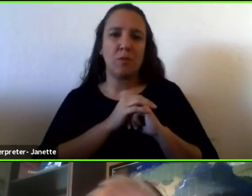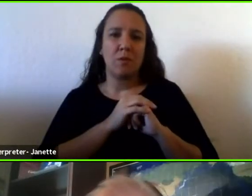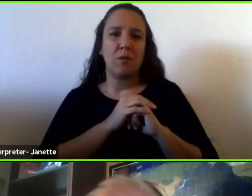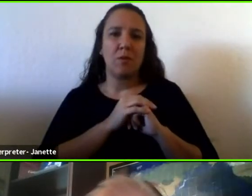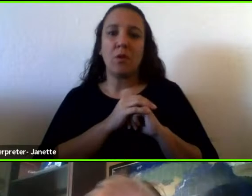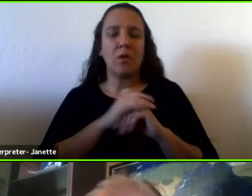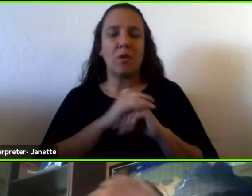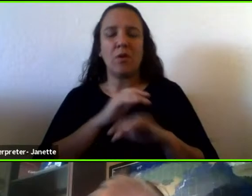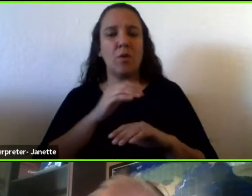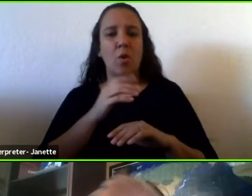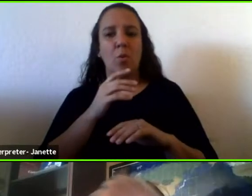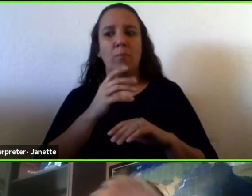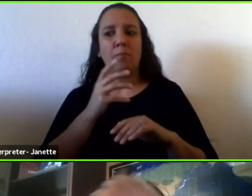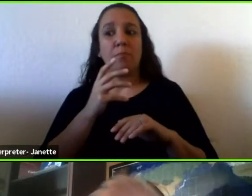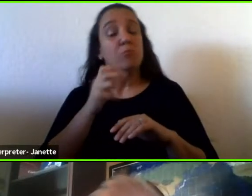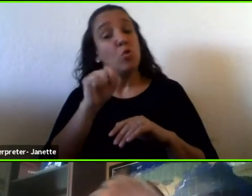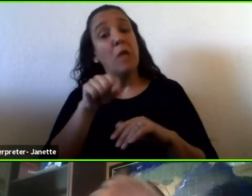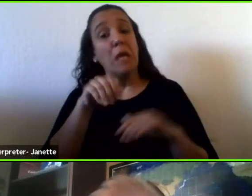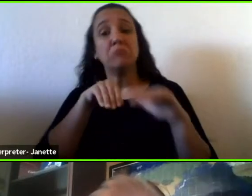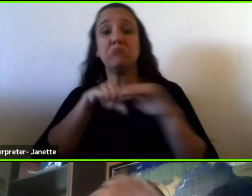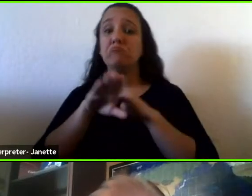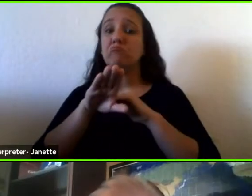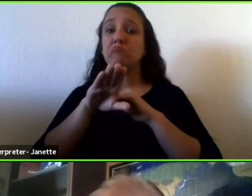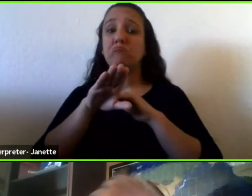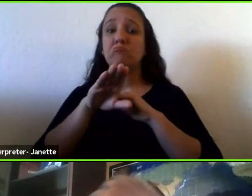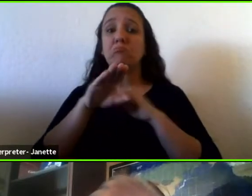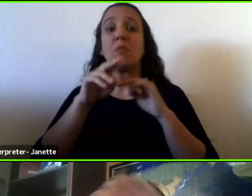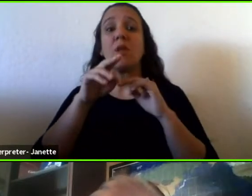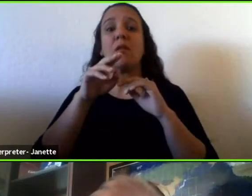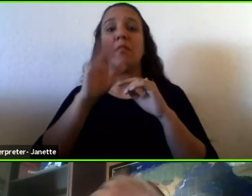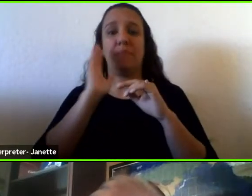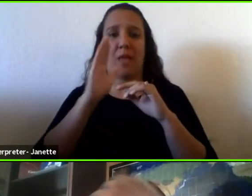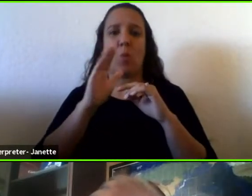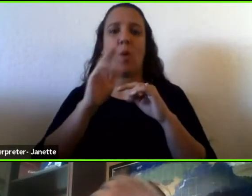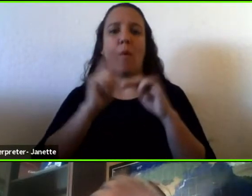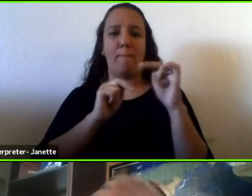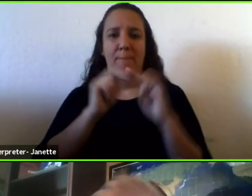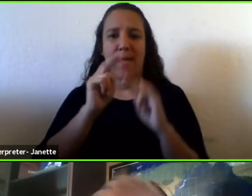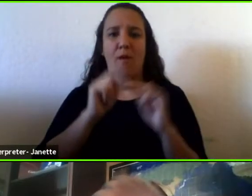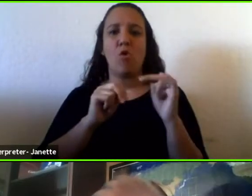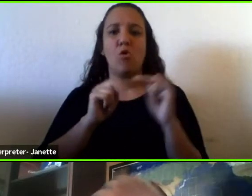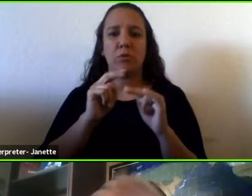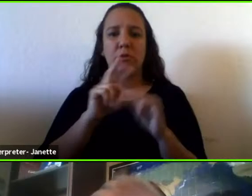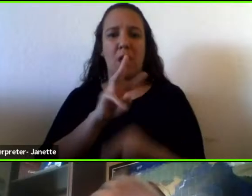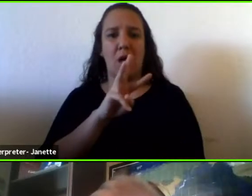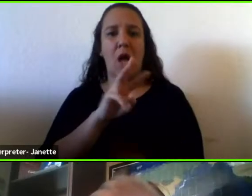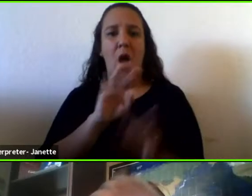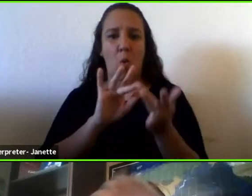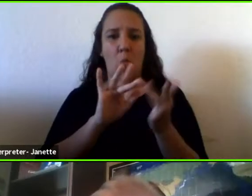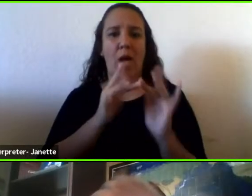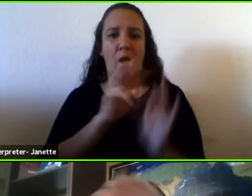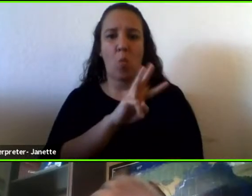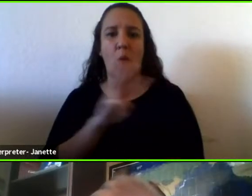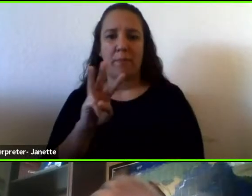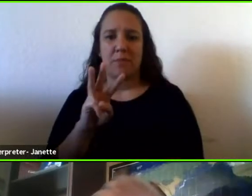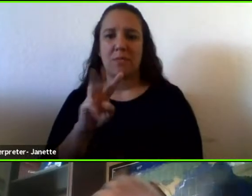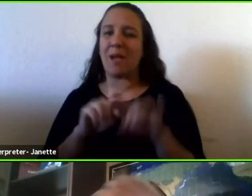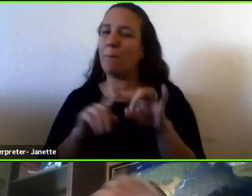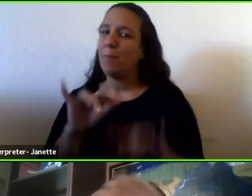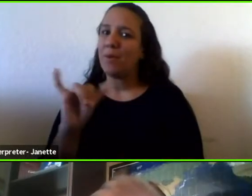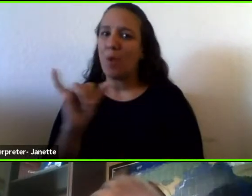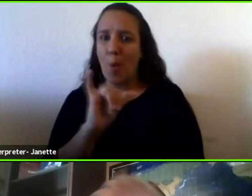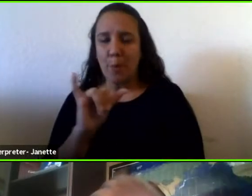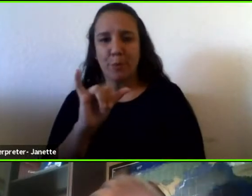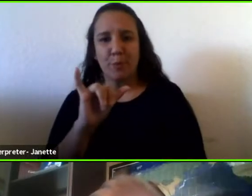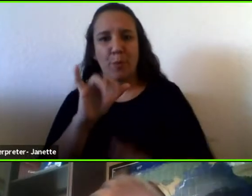for you, but that they're actually going to be a partner with you. A lot of the clients and customers that I work with, it's a partnership. It's a relationship that